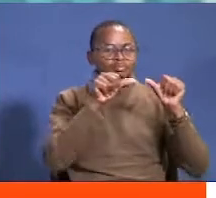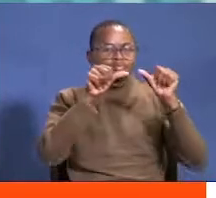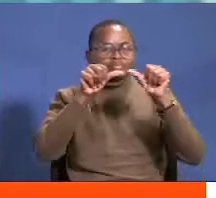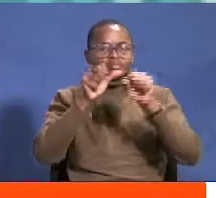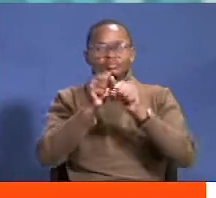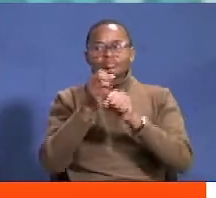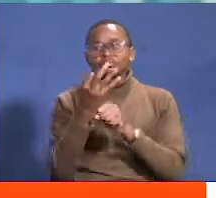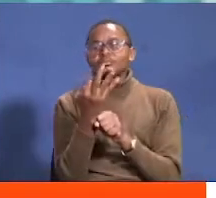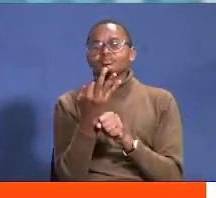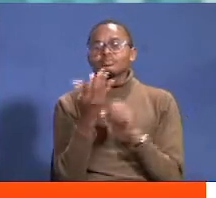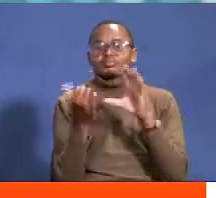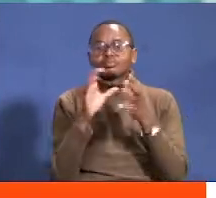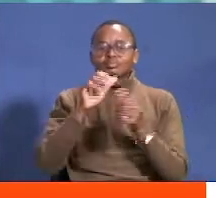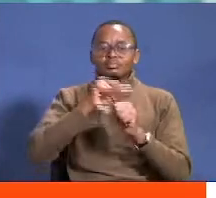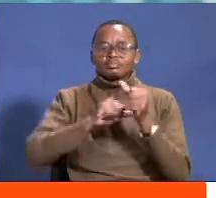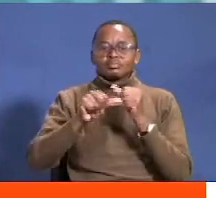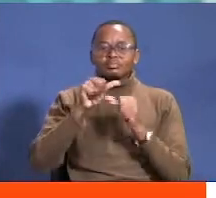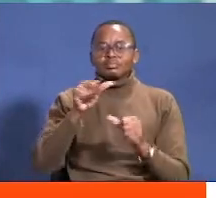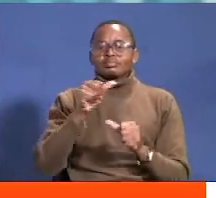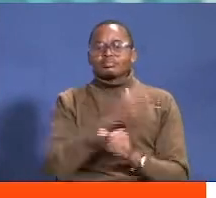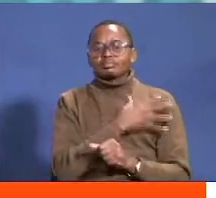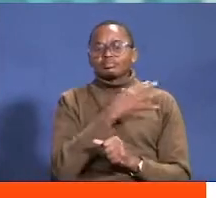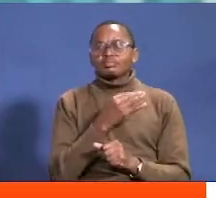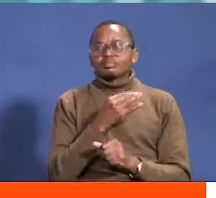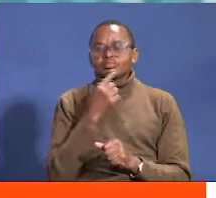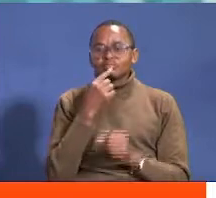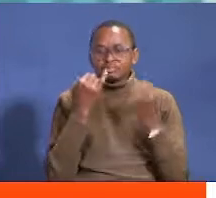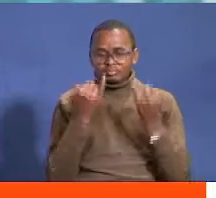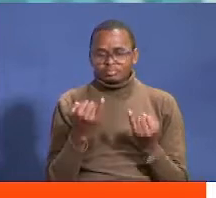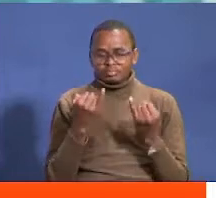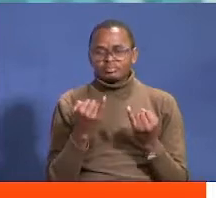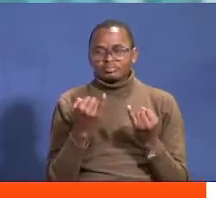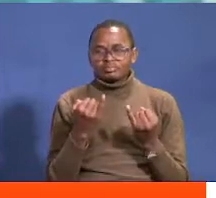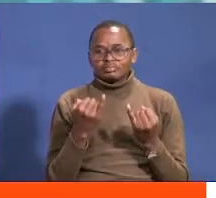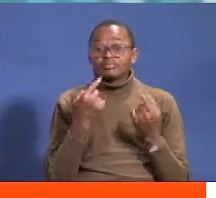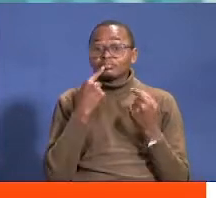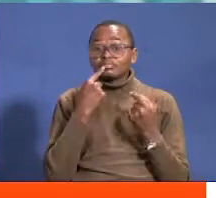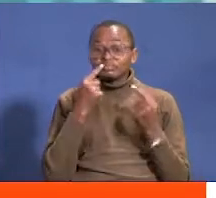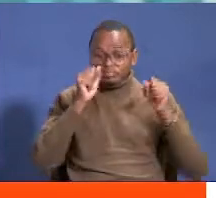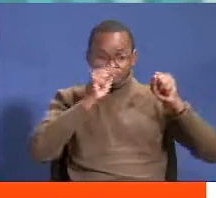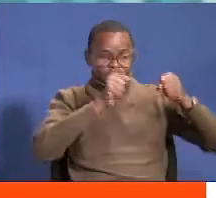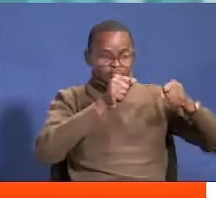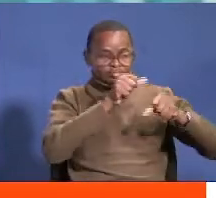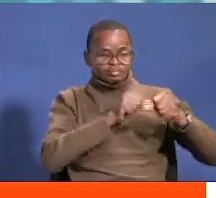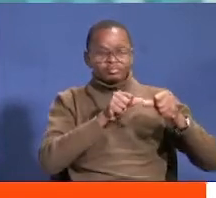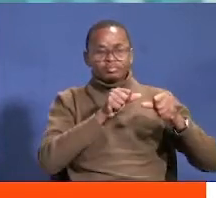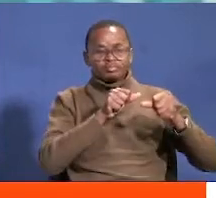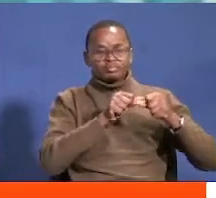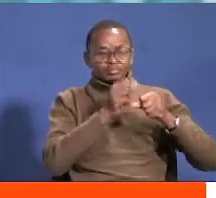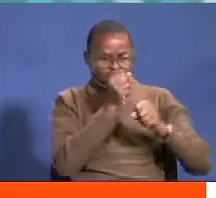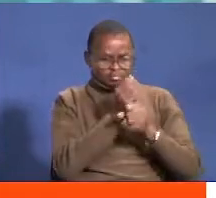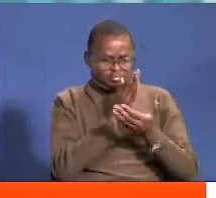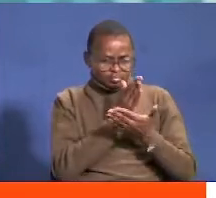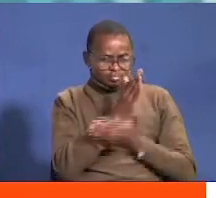number 13. That is climate action. Yeah. And so far, we can say the agreement was about